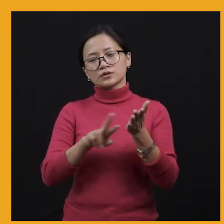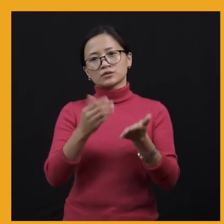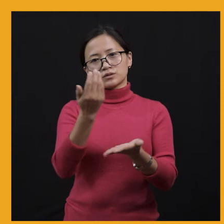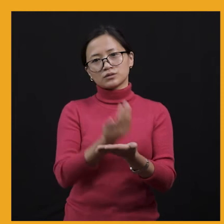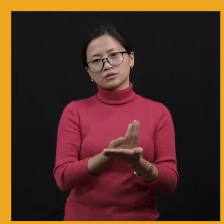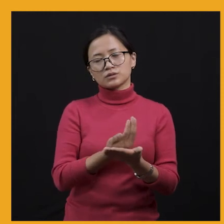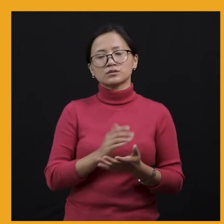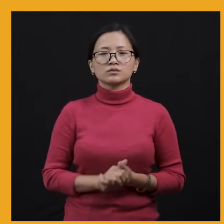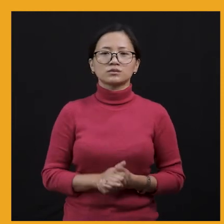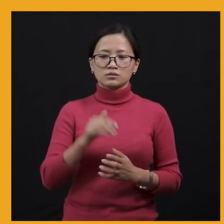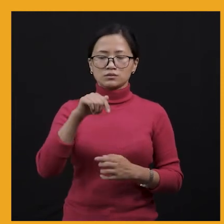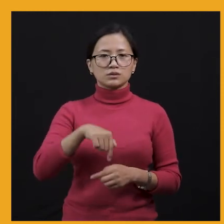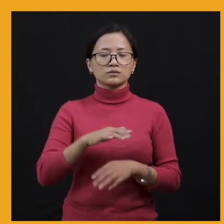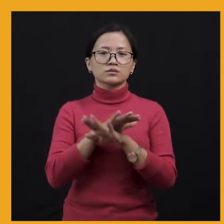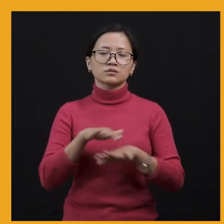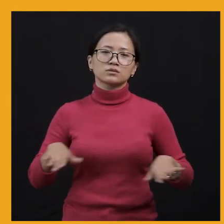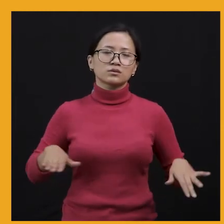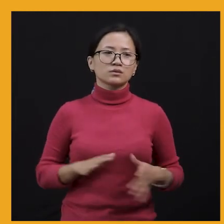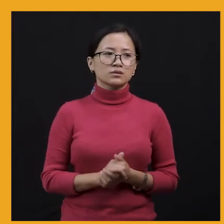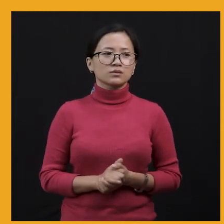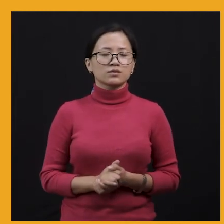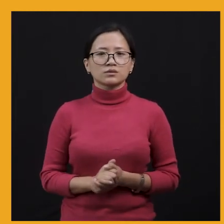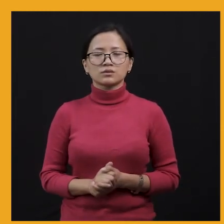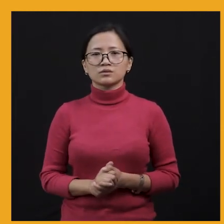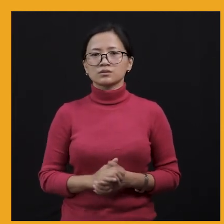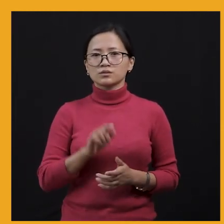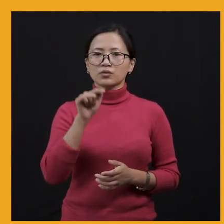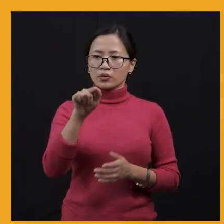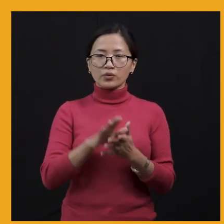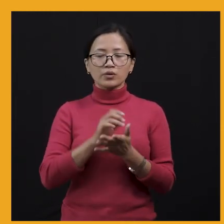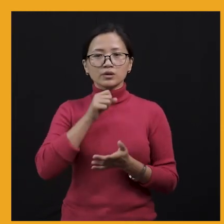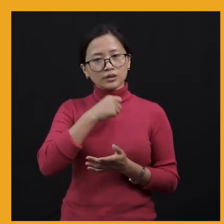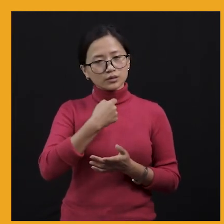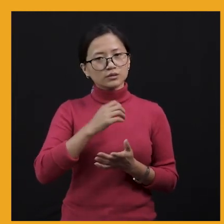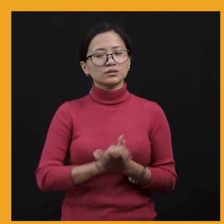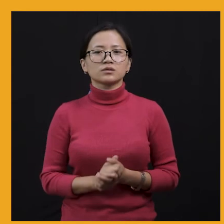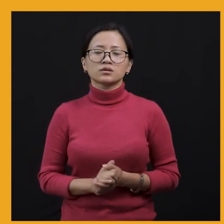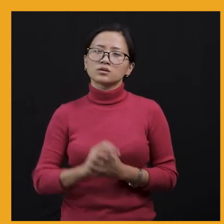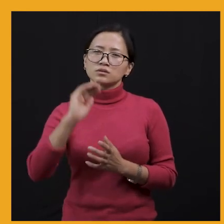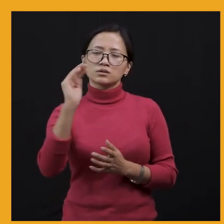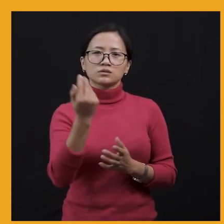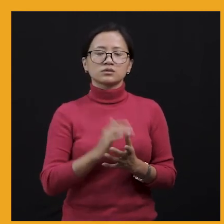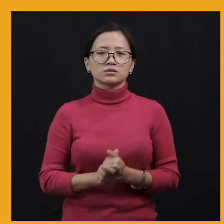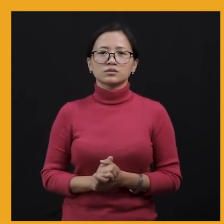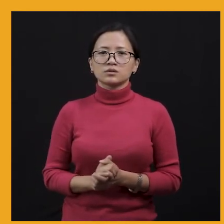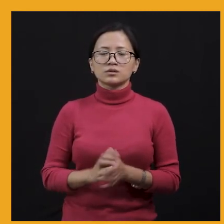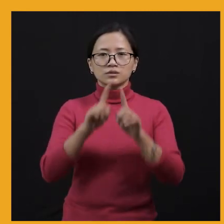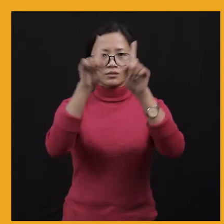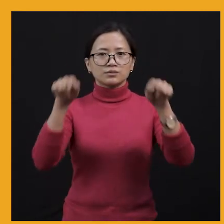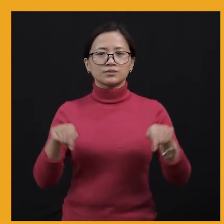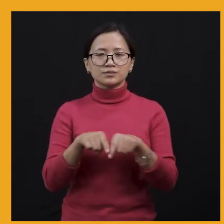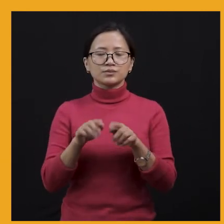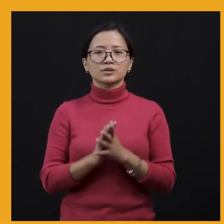Okay? Now students, your age. These are some